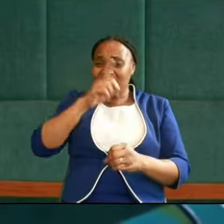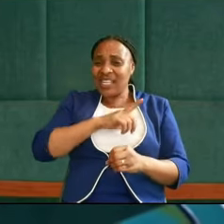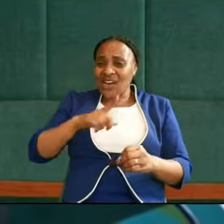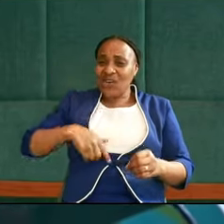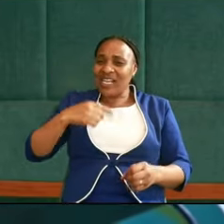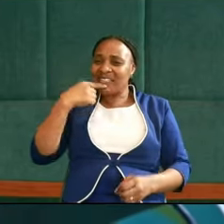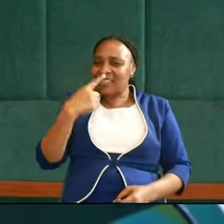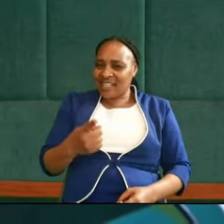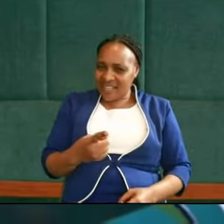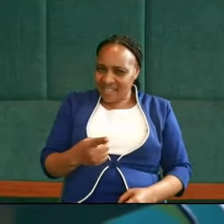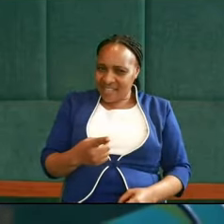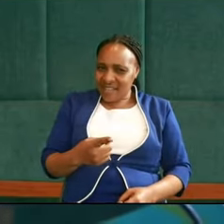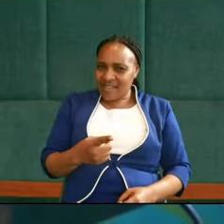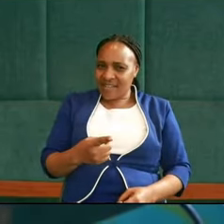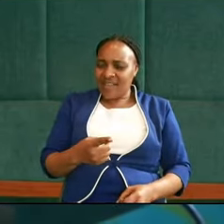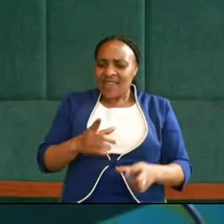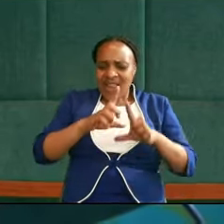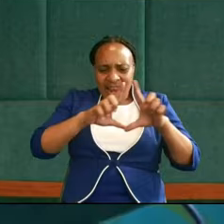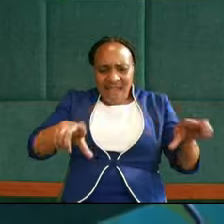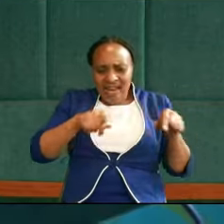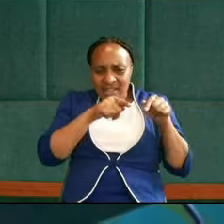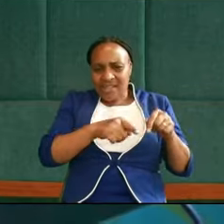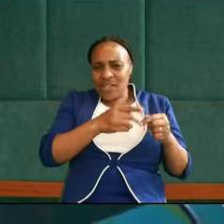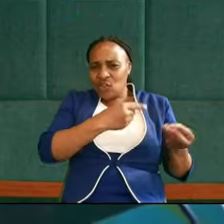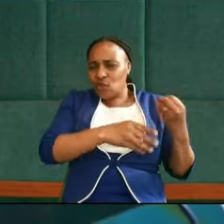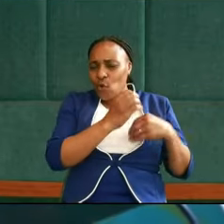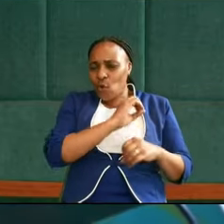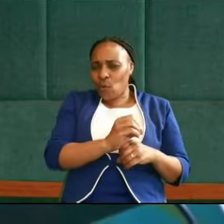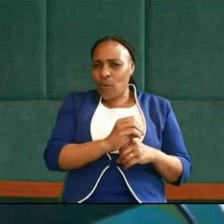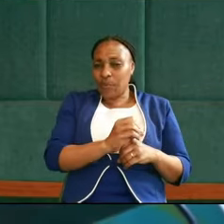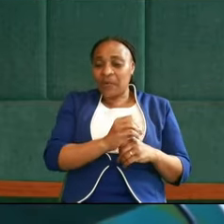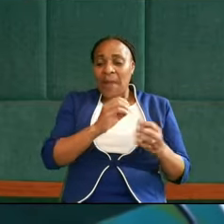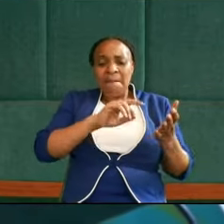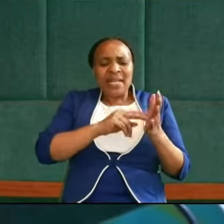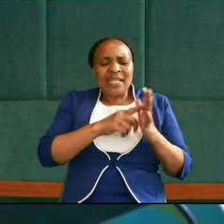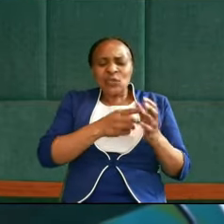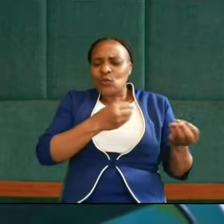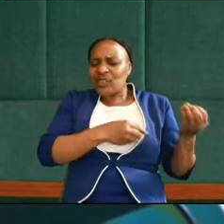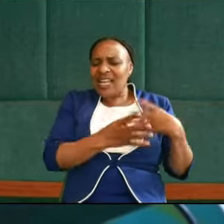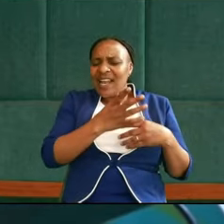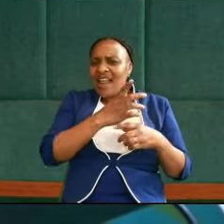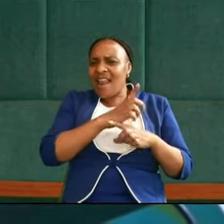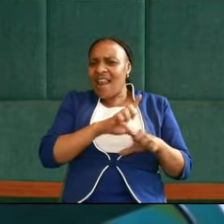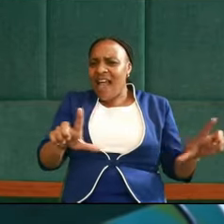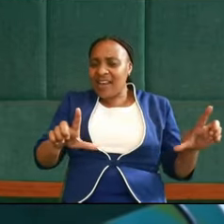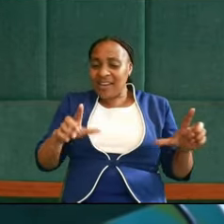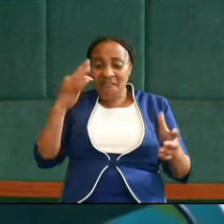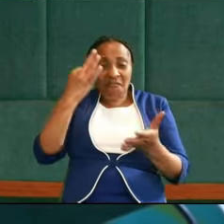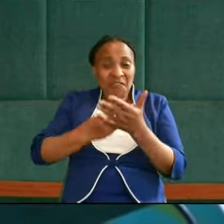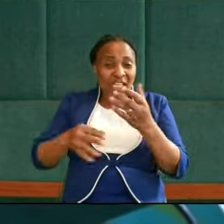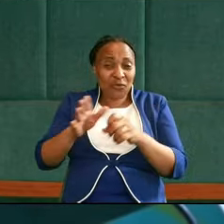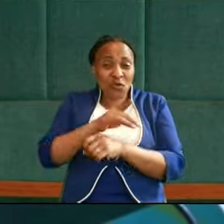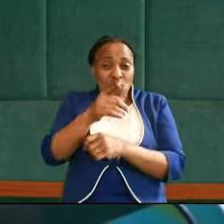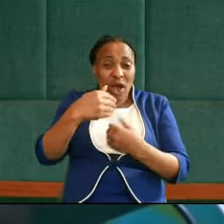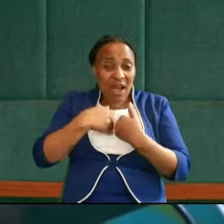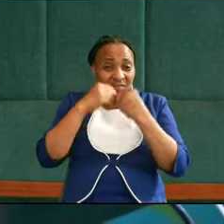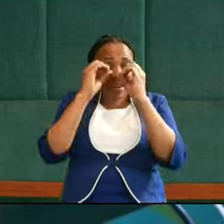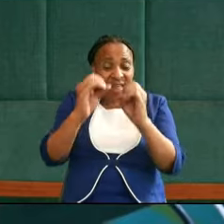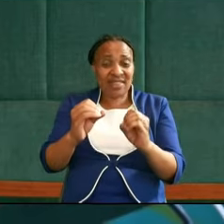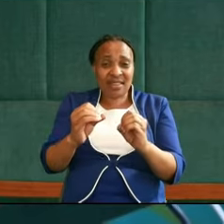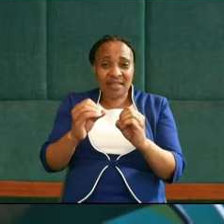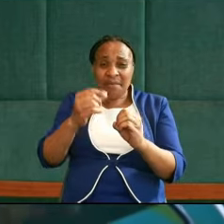the land shall not be sold. To sell the land is unfaithfulness, for the land